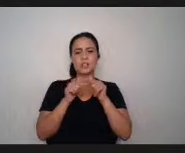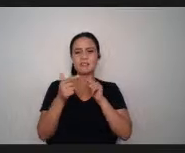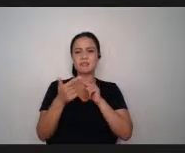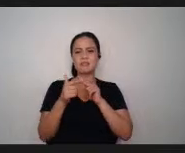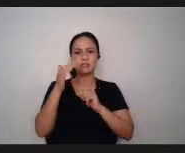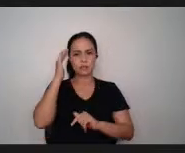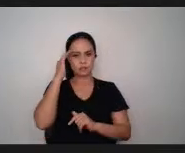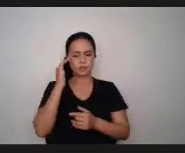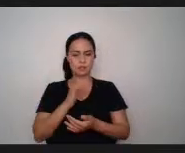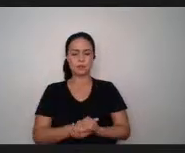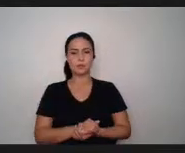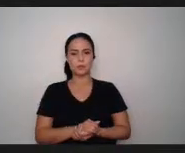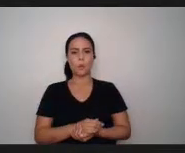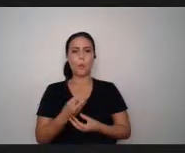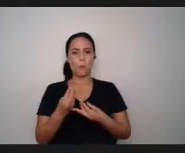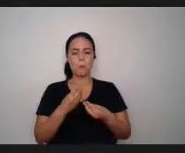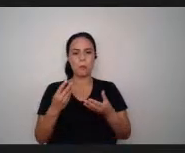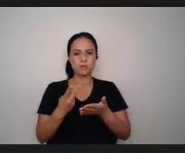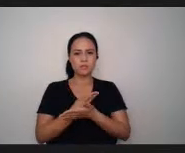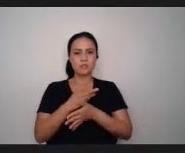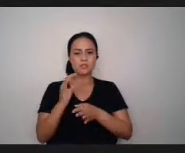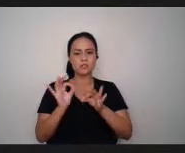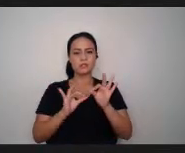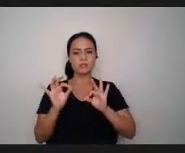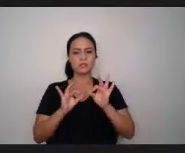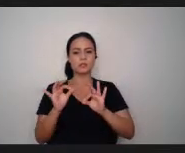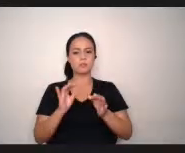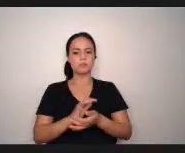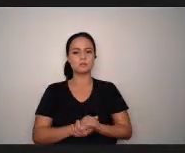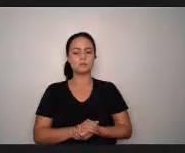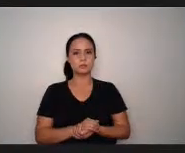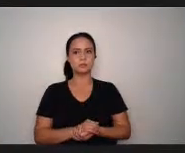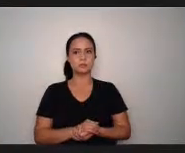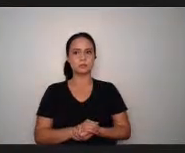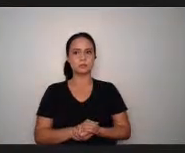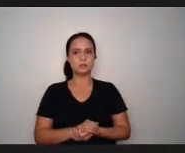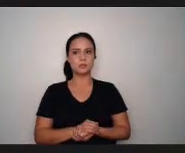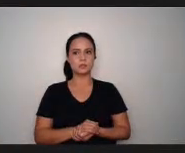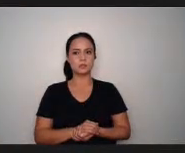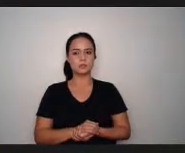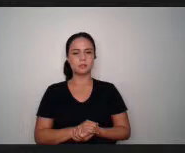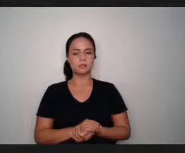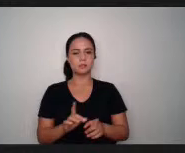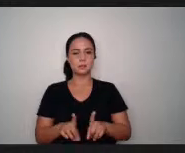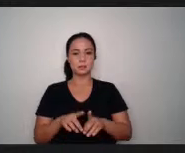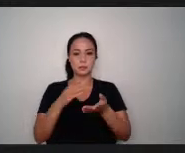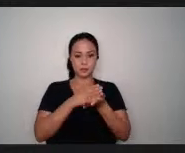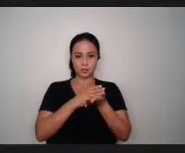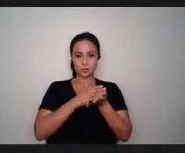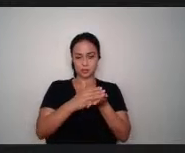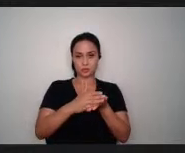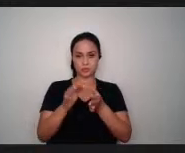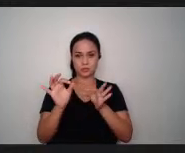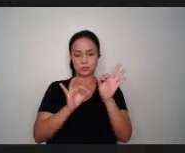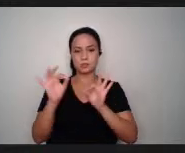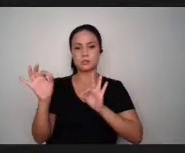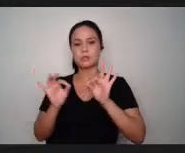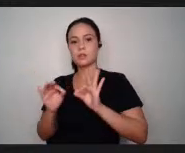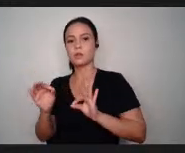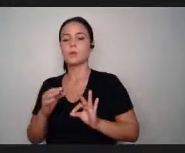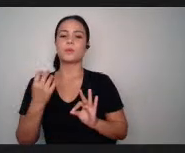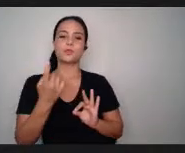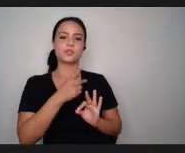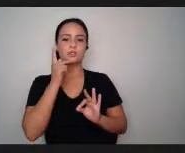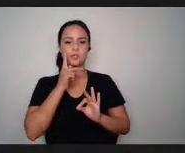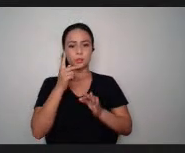society and the employees, so that they don't understand how this type of management works.